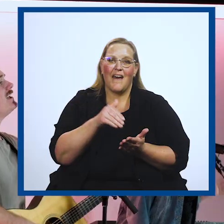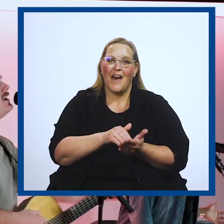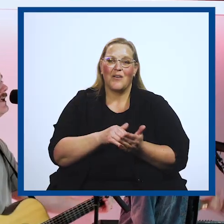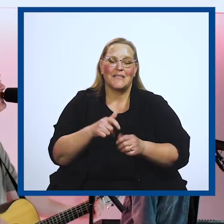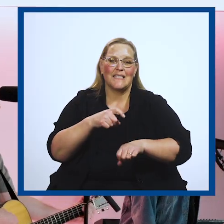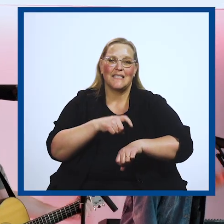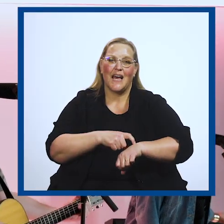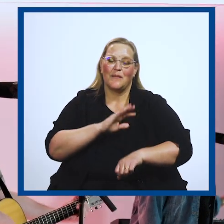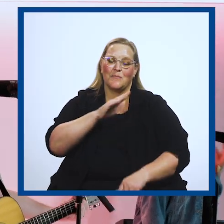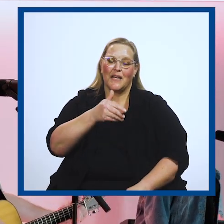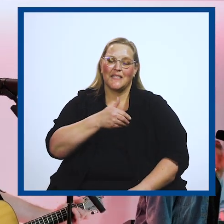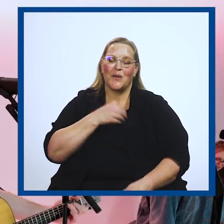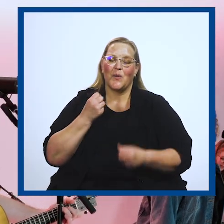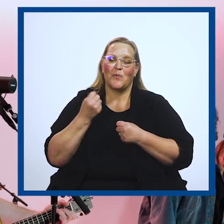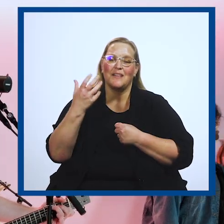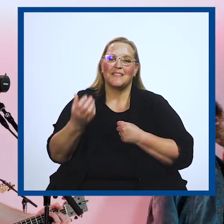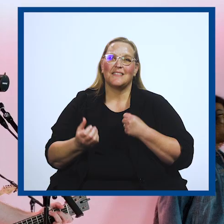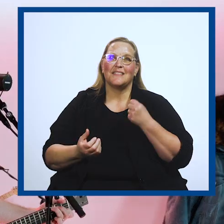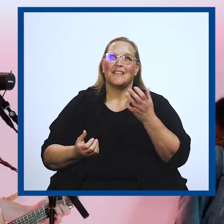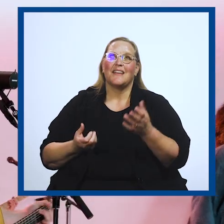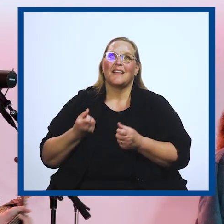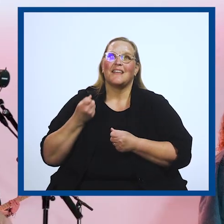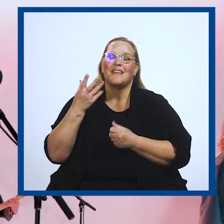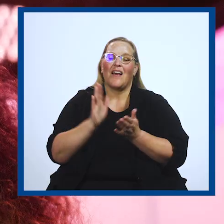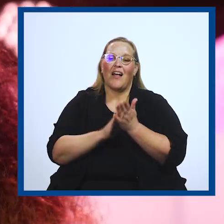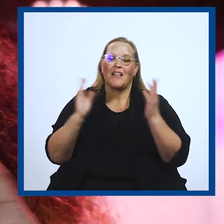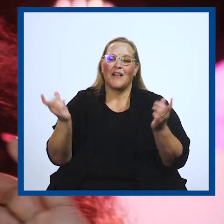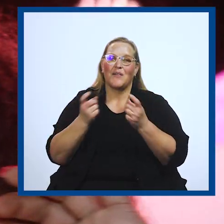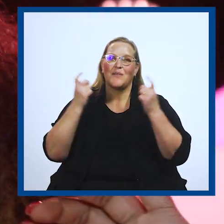1,000 times my soul will sing